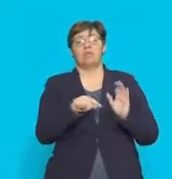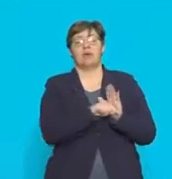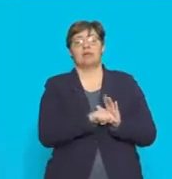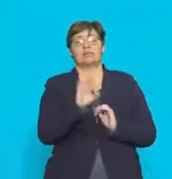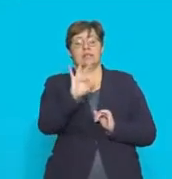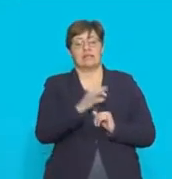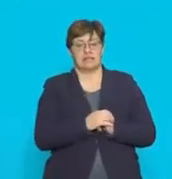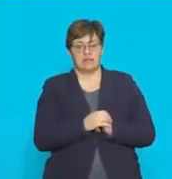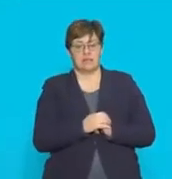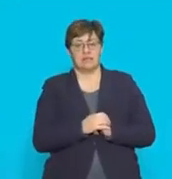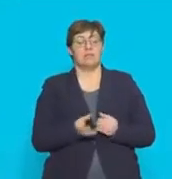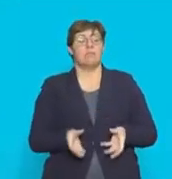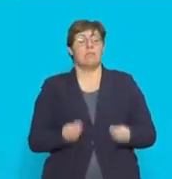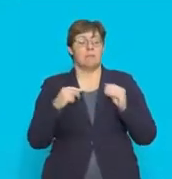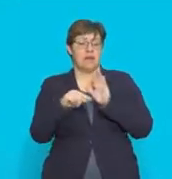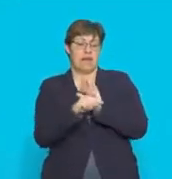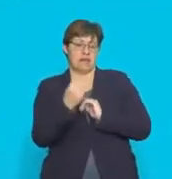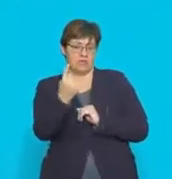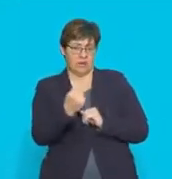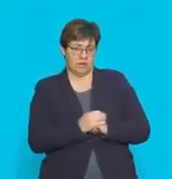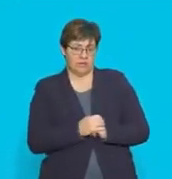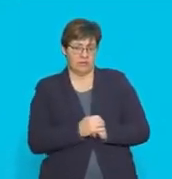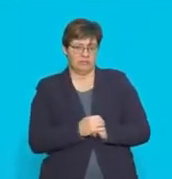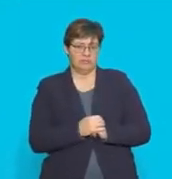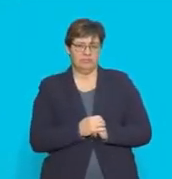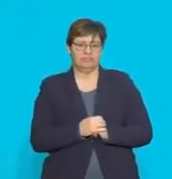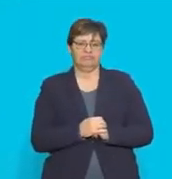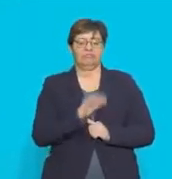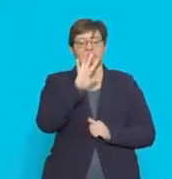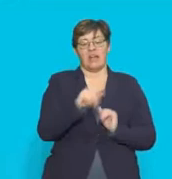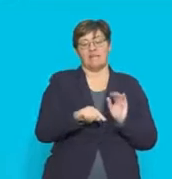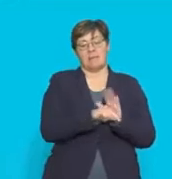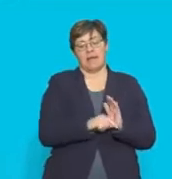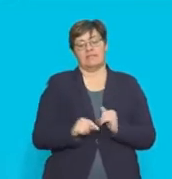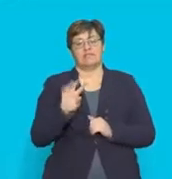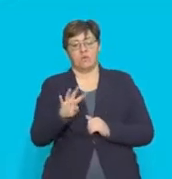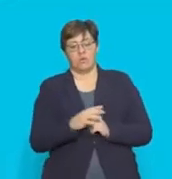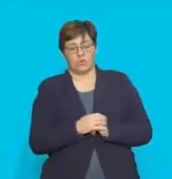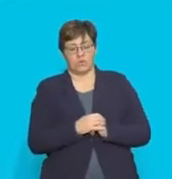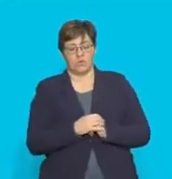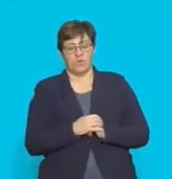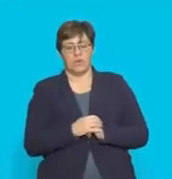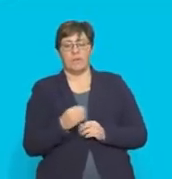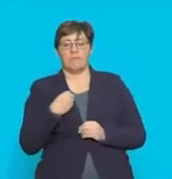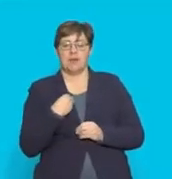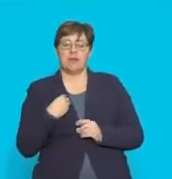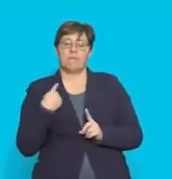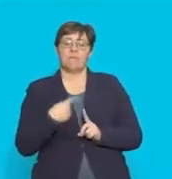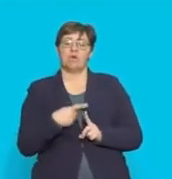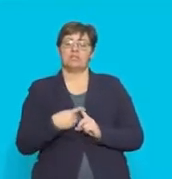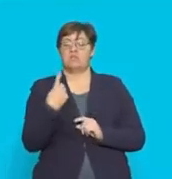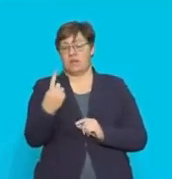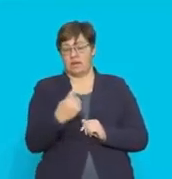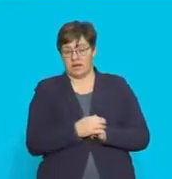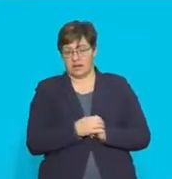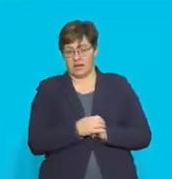this gives me negative 1, right? If I say 5 minus 4, this gives me a positive 1. If I